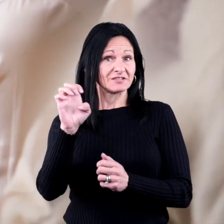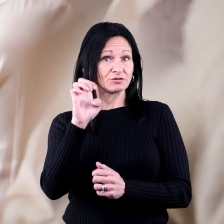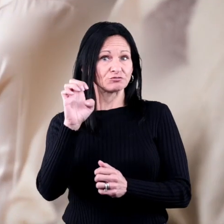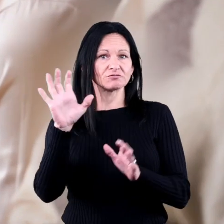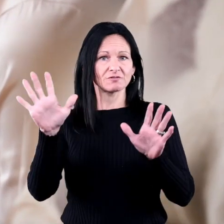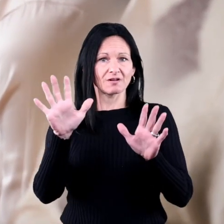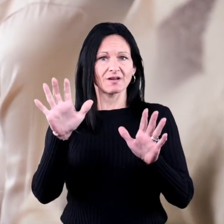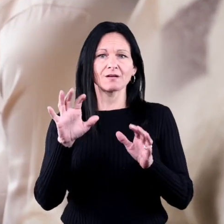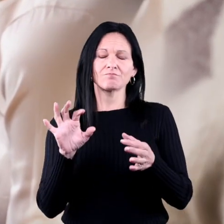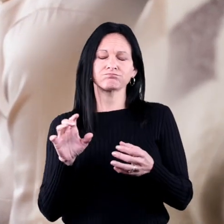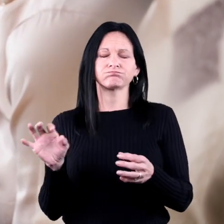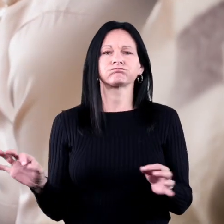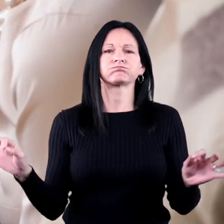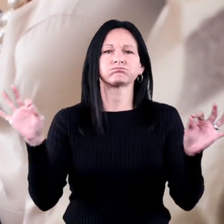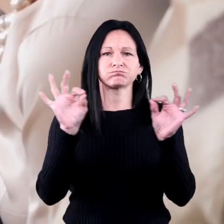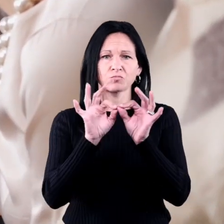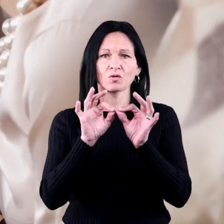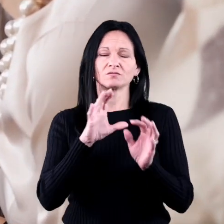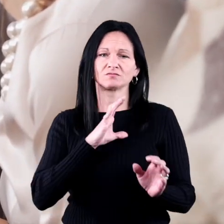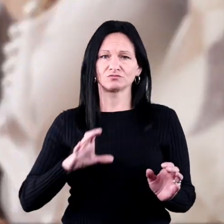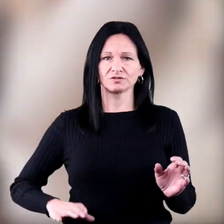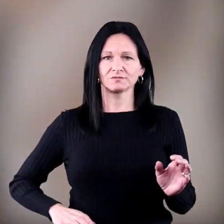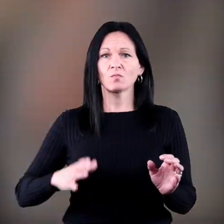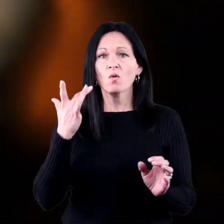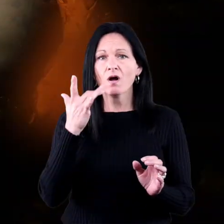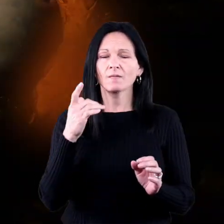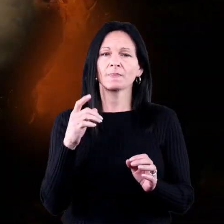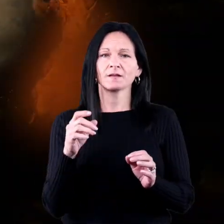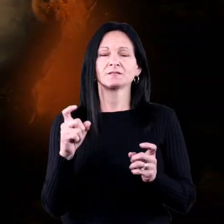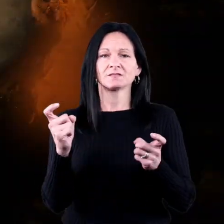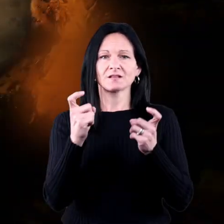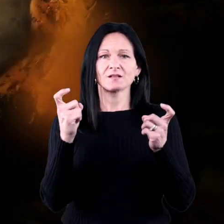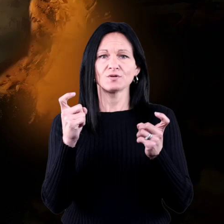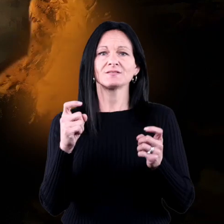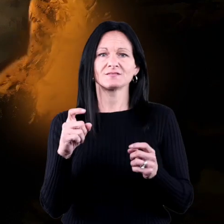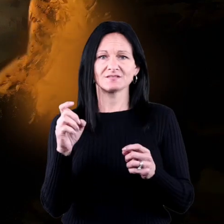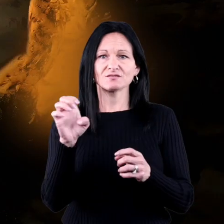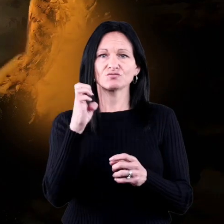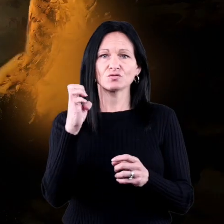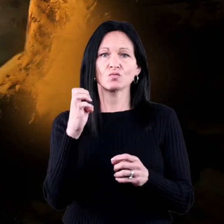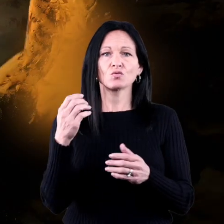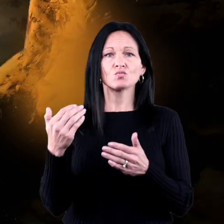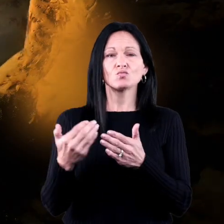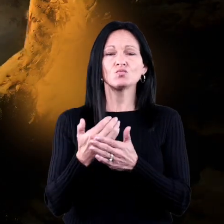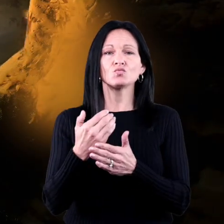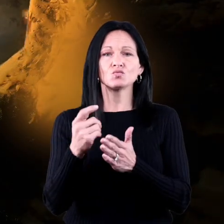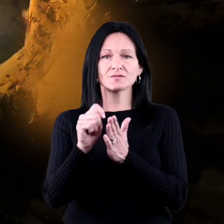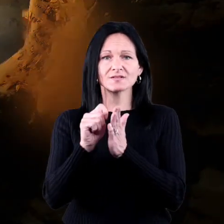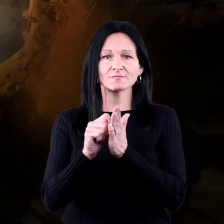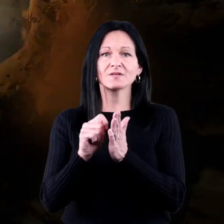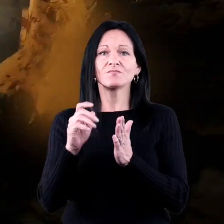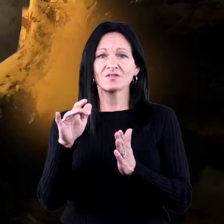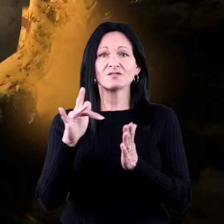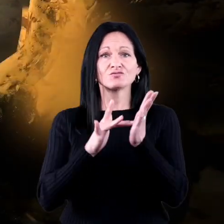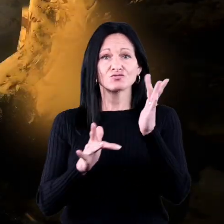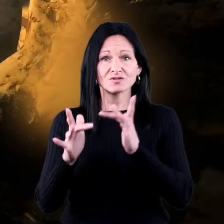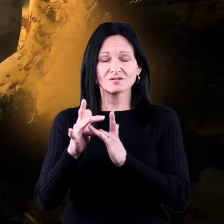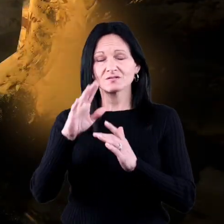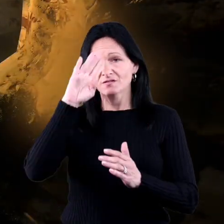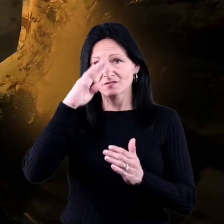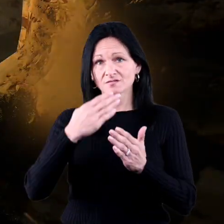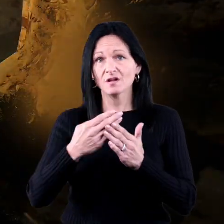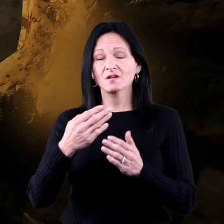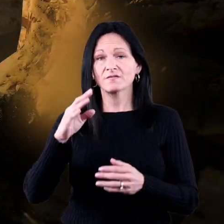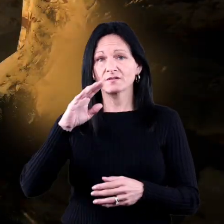Easter Sunday is an important deal to Christians. It celebrates the day when, according to the New Testament of the Holy Bible, that